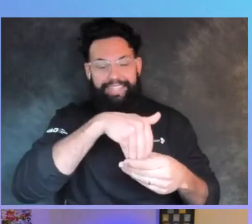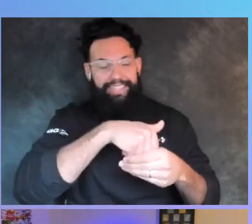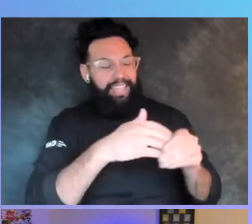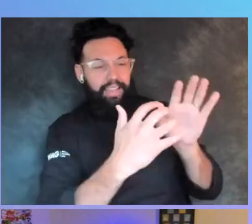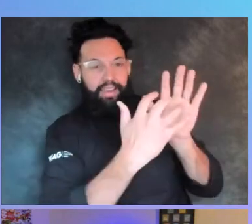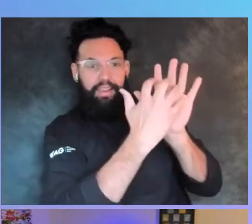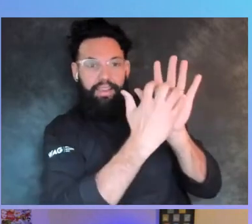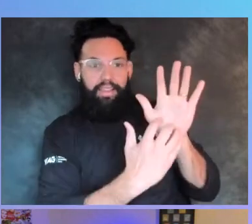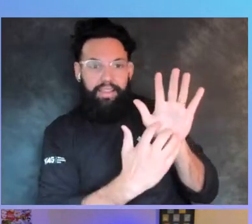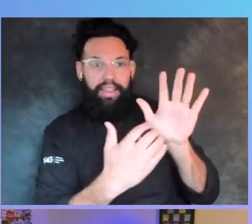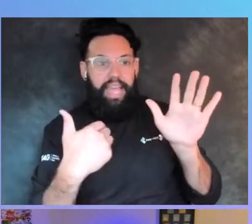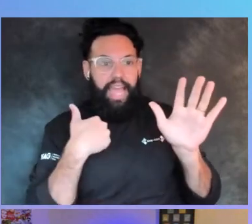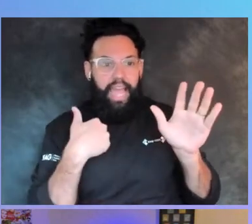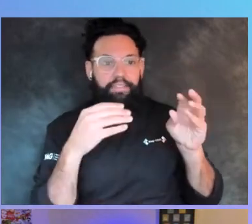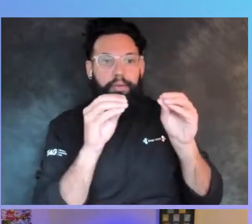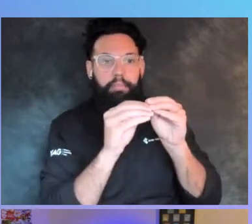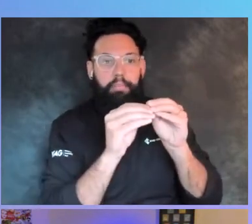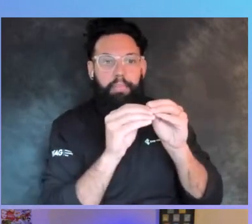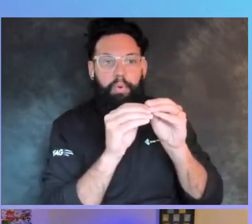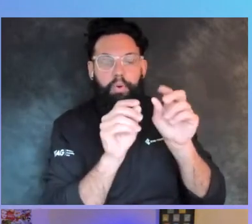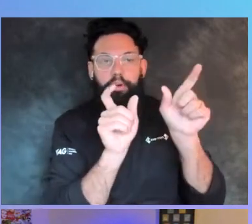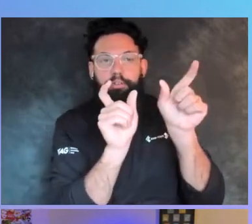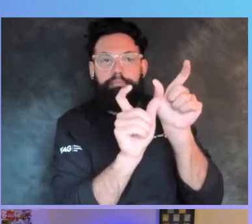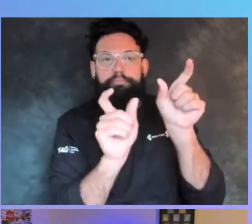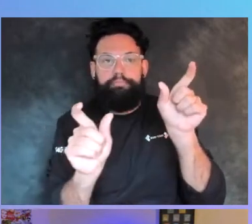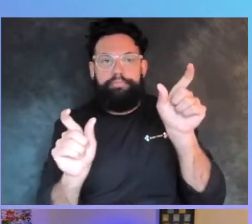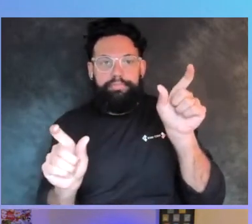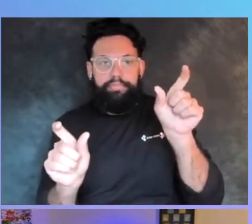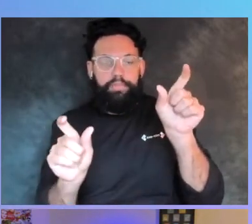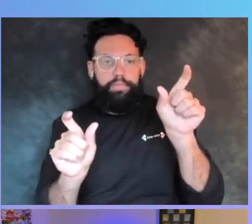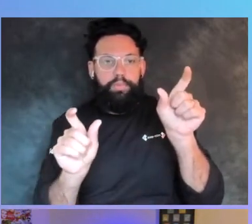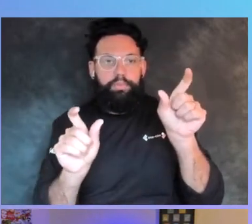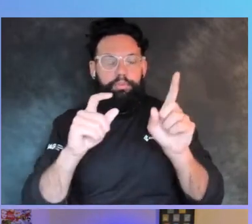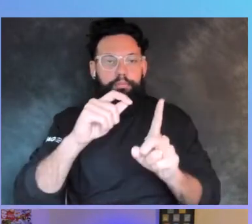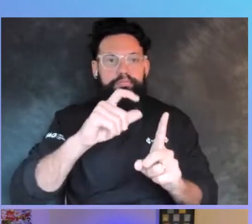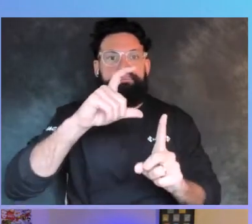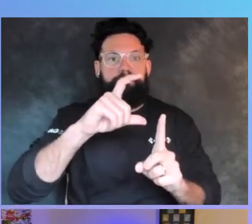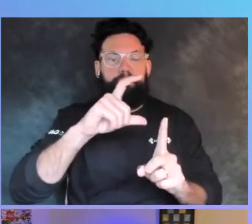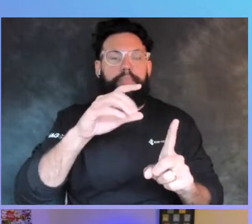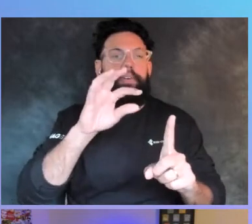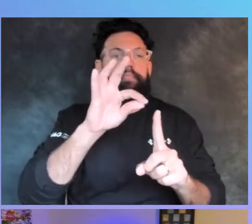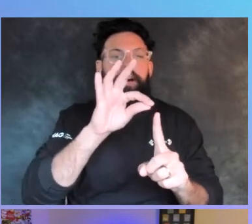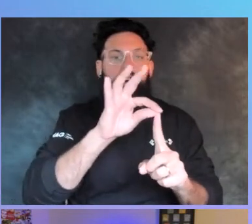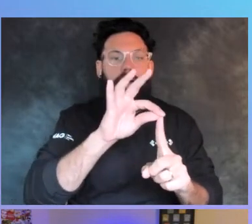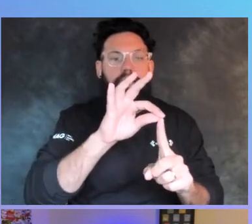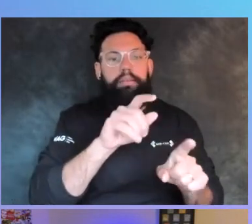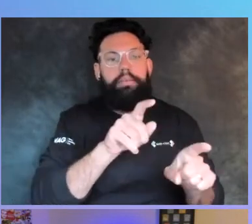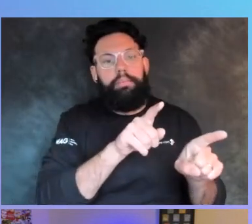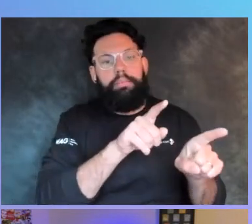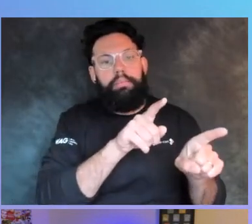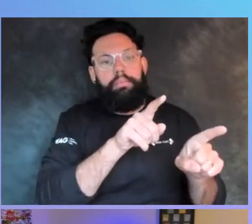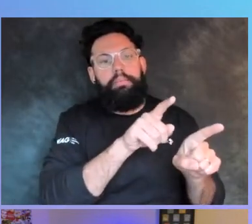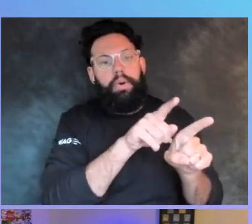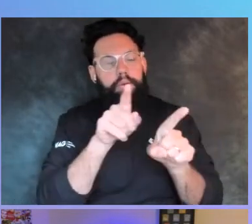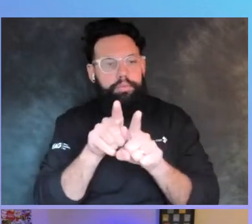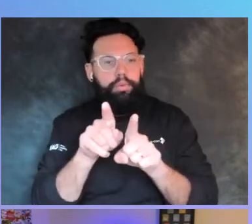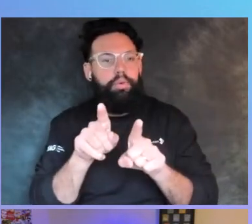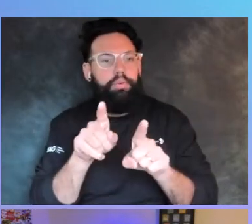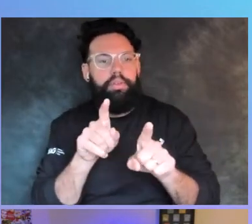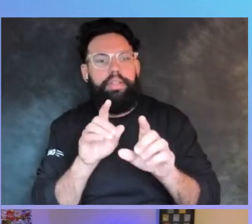additional spans that have just increased the font size. And we're also adding in like a strong to make it bold,